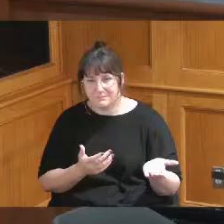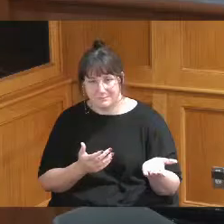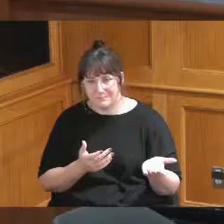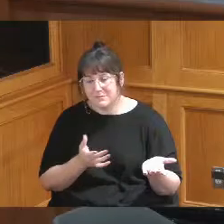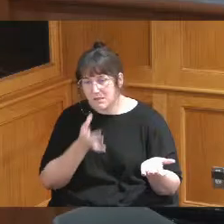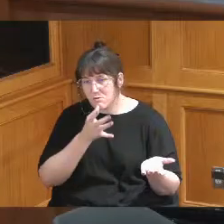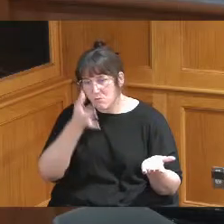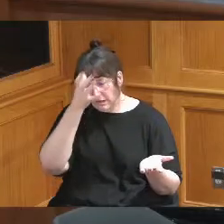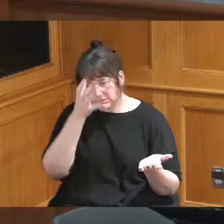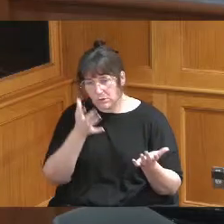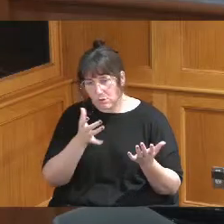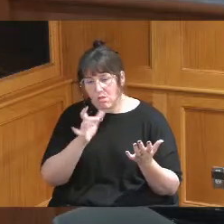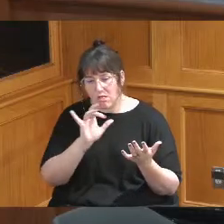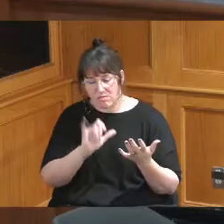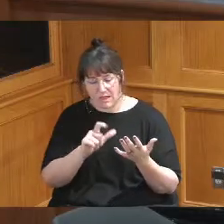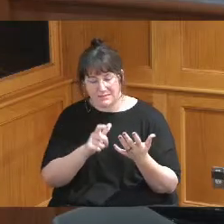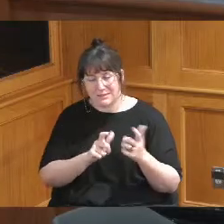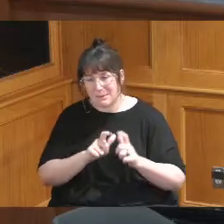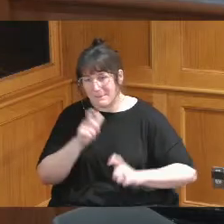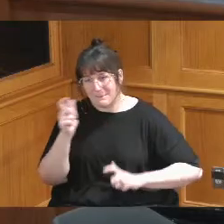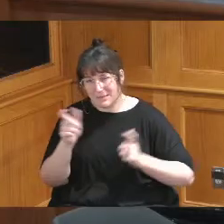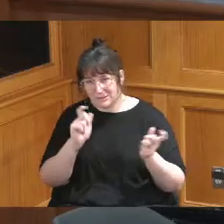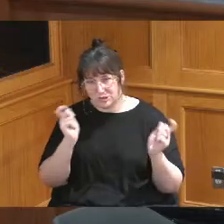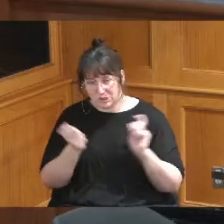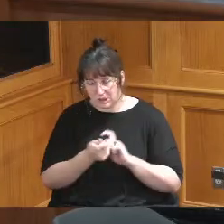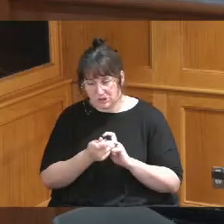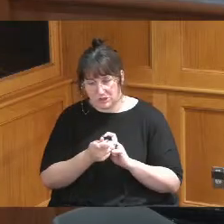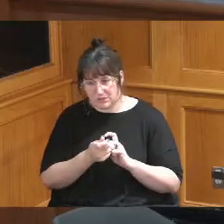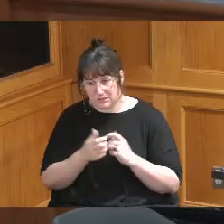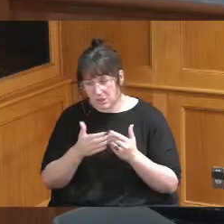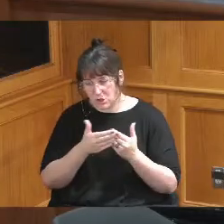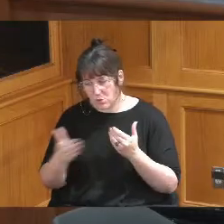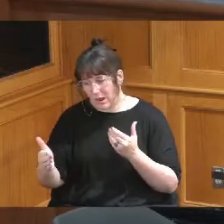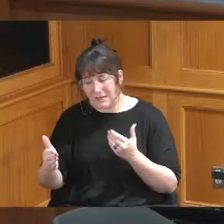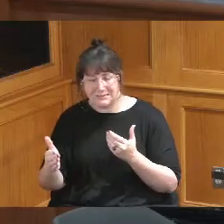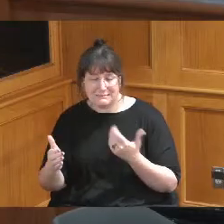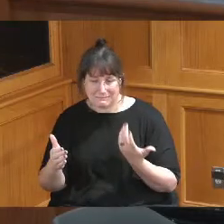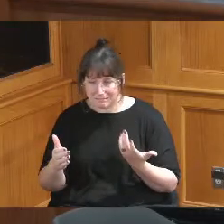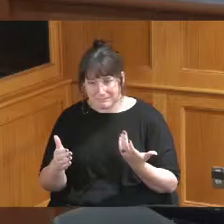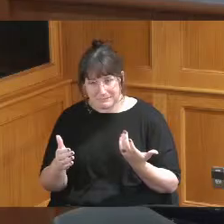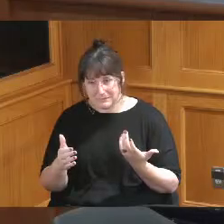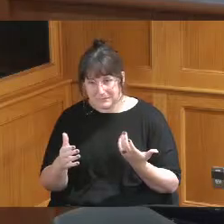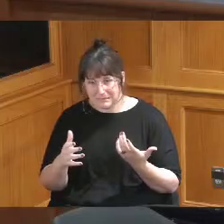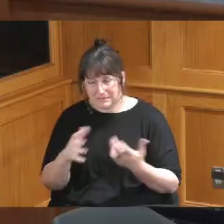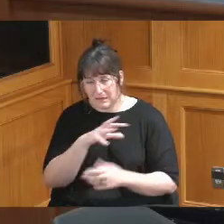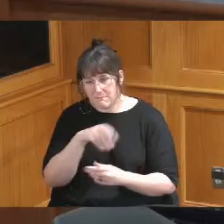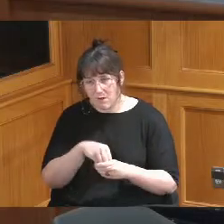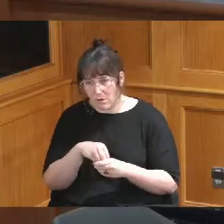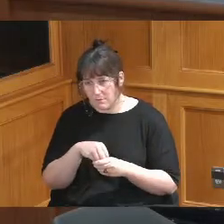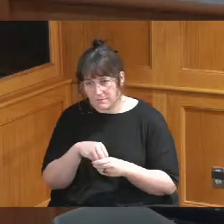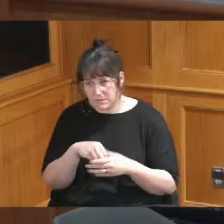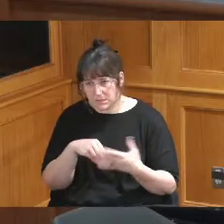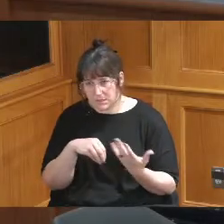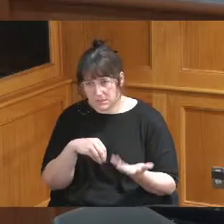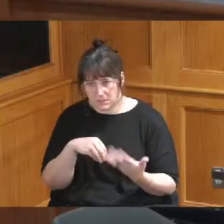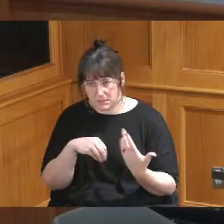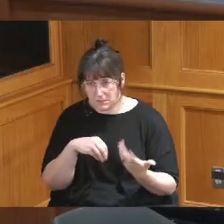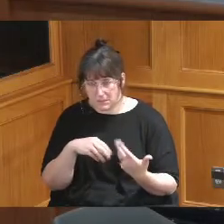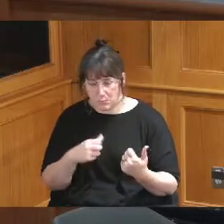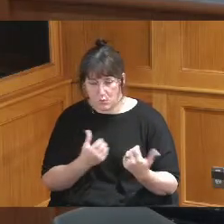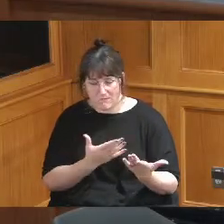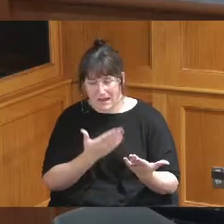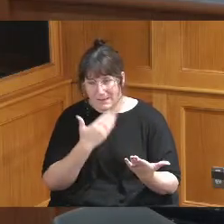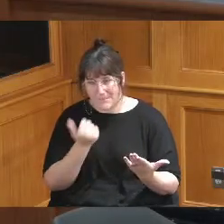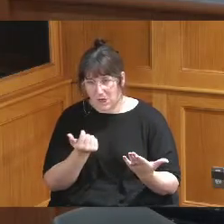our primary biggest substantive changes. The rest of it is mostly involving just providing